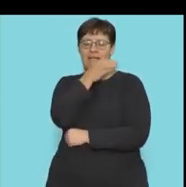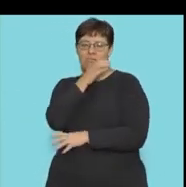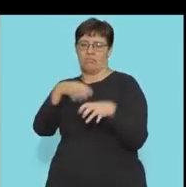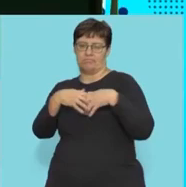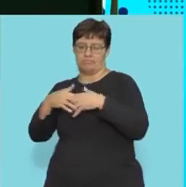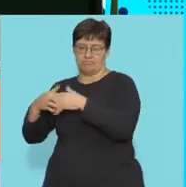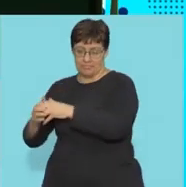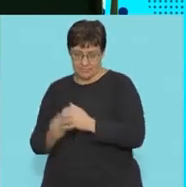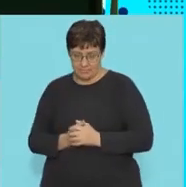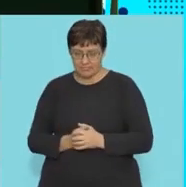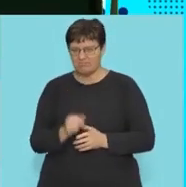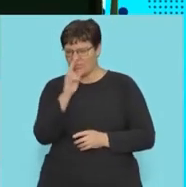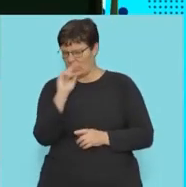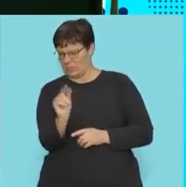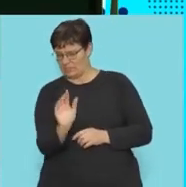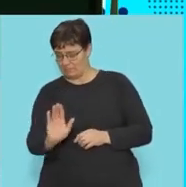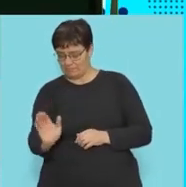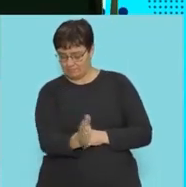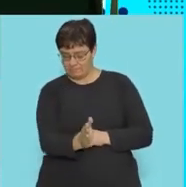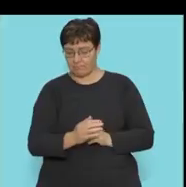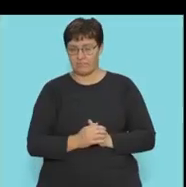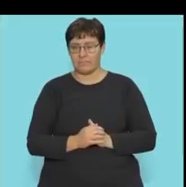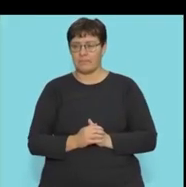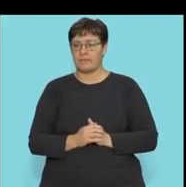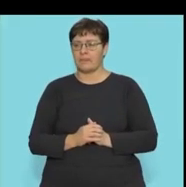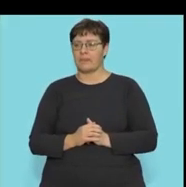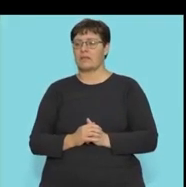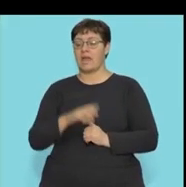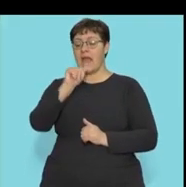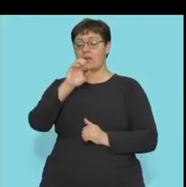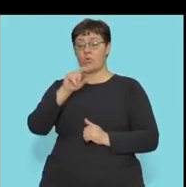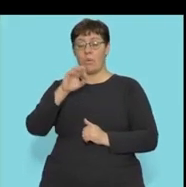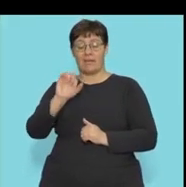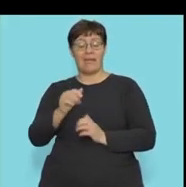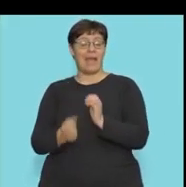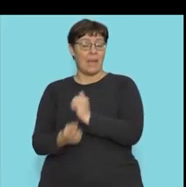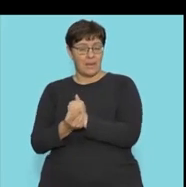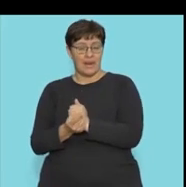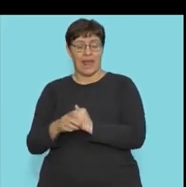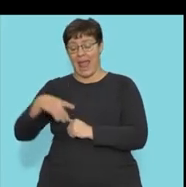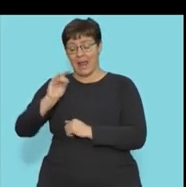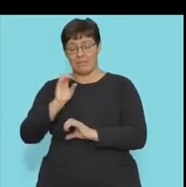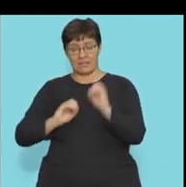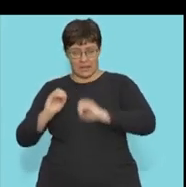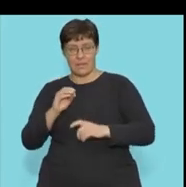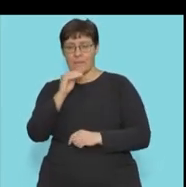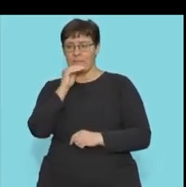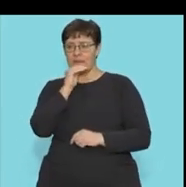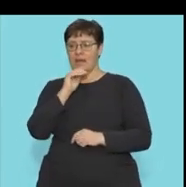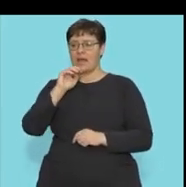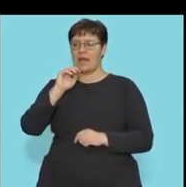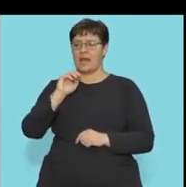of alcohol. So we look at that in a bit. When anaerobic respiration occurs in animal cells, we refer to that